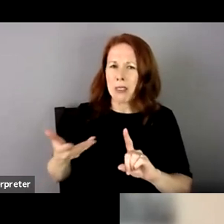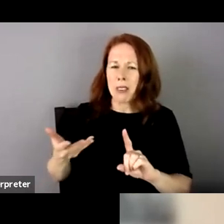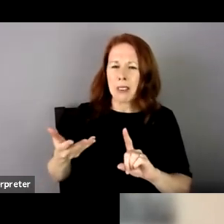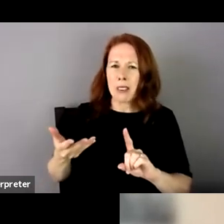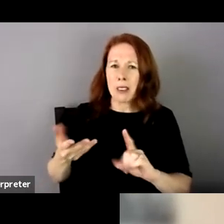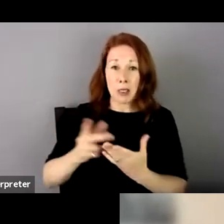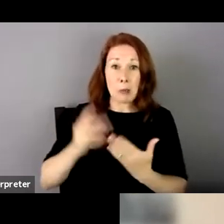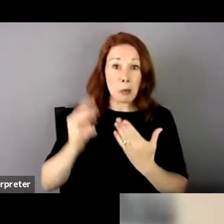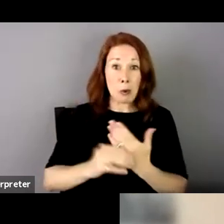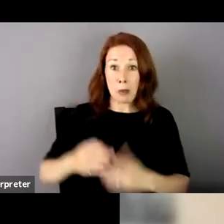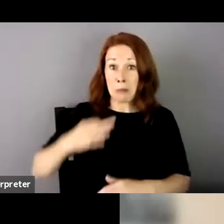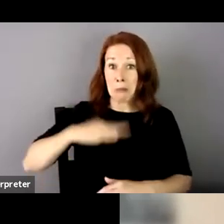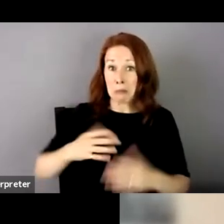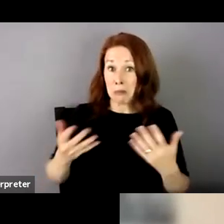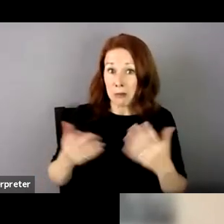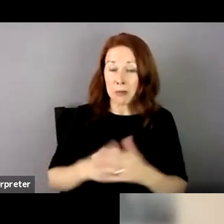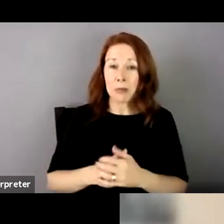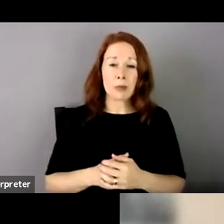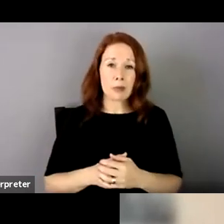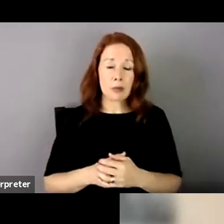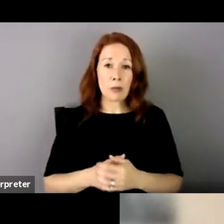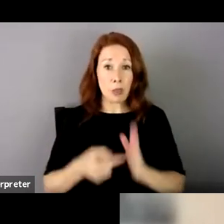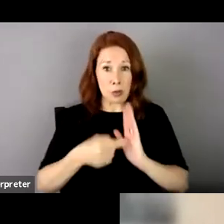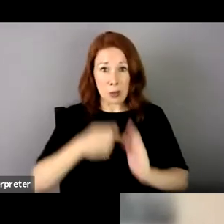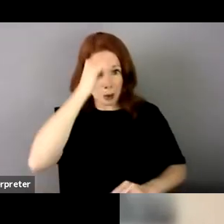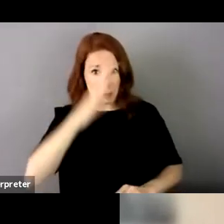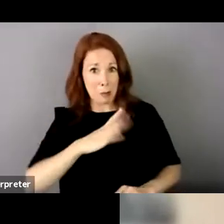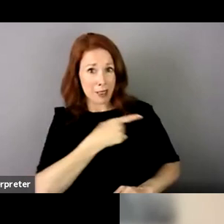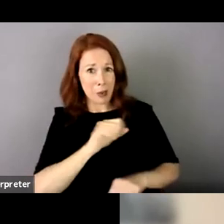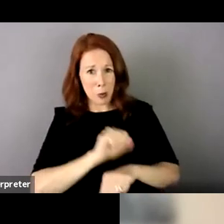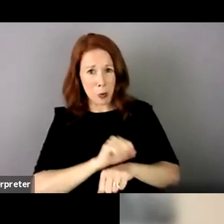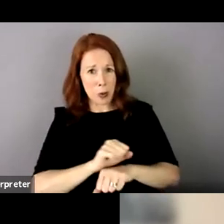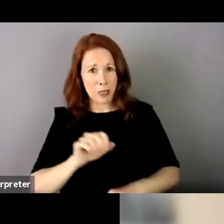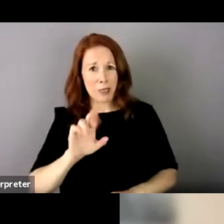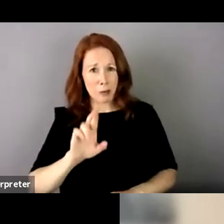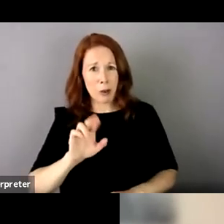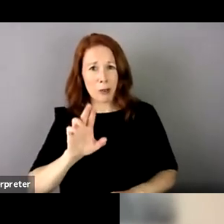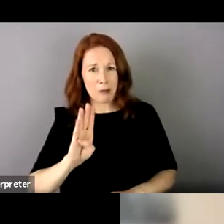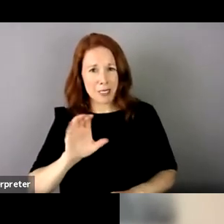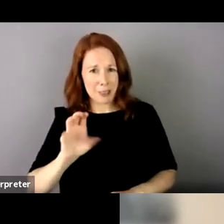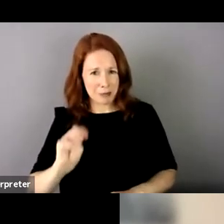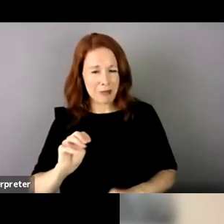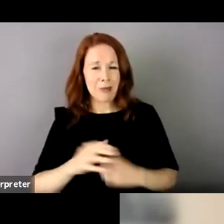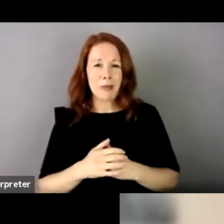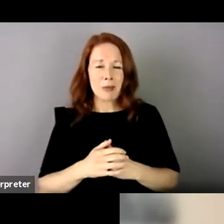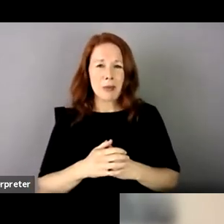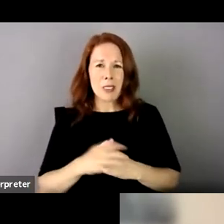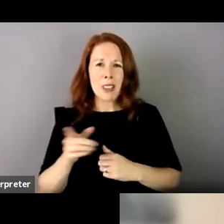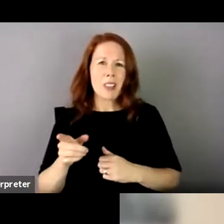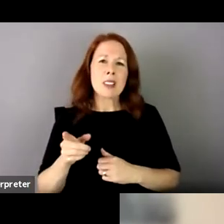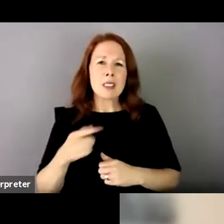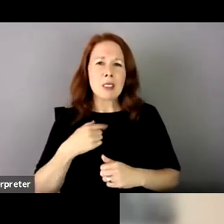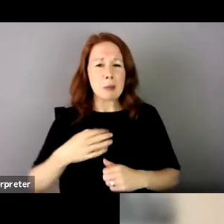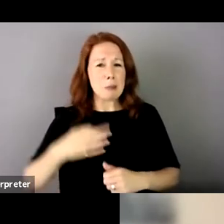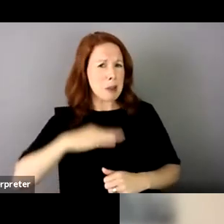that program? For people like the fellow you were mentioning, but also what do you hear back from the employers?